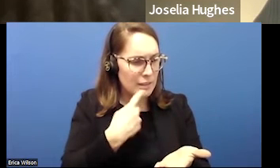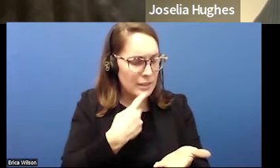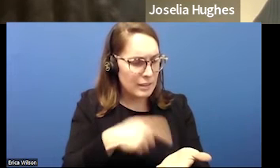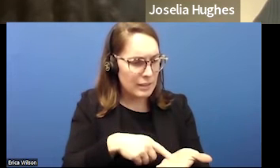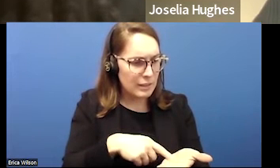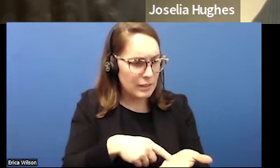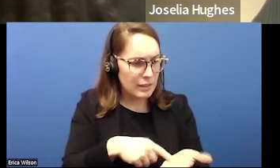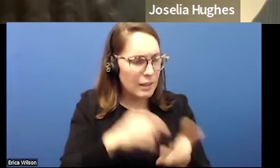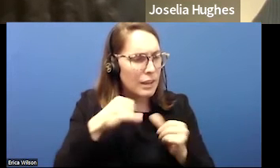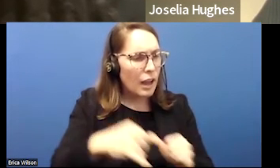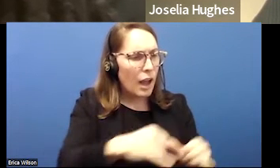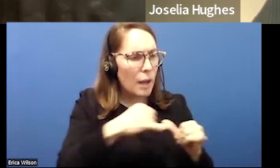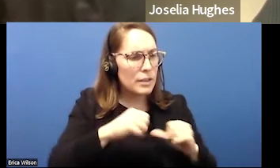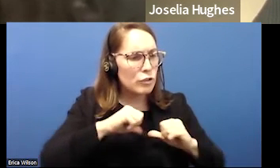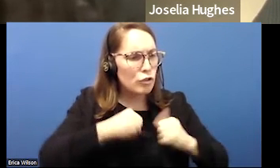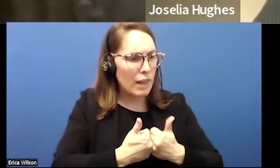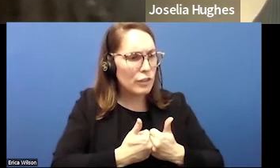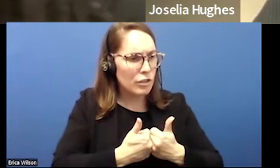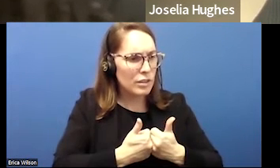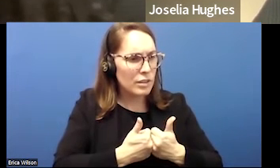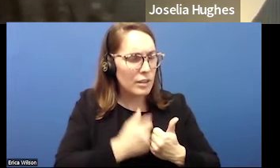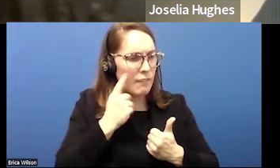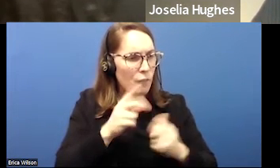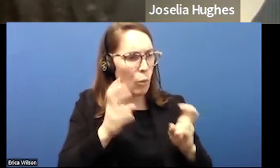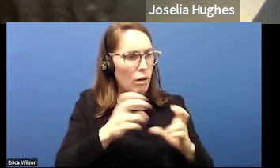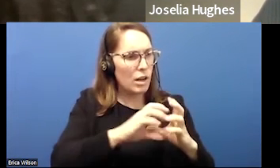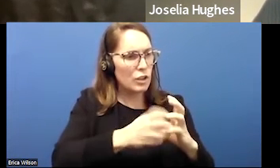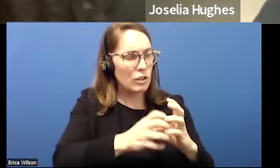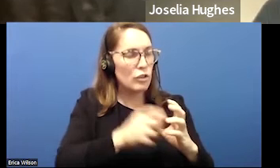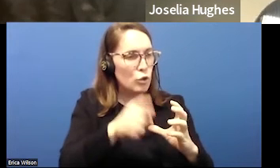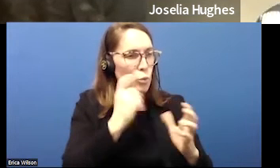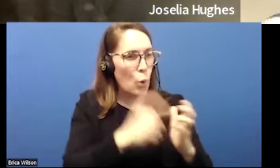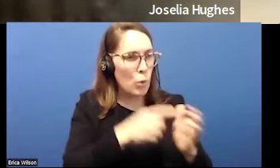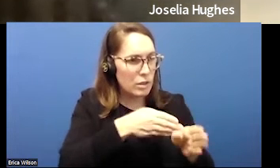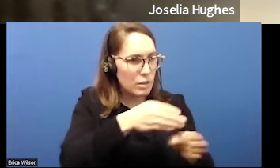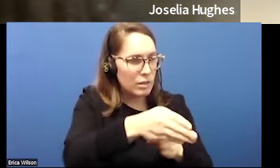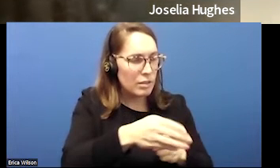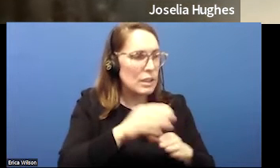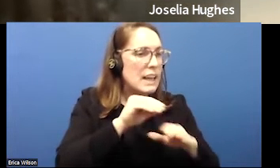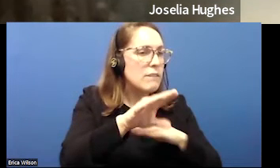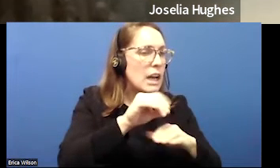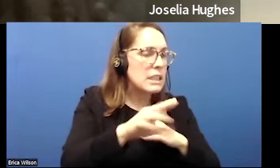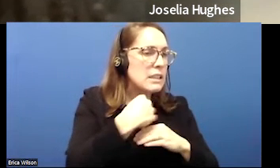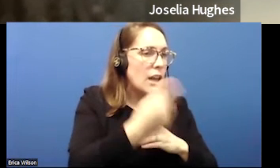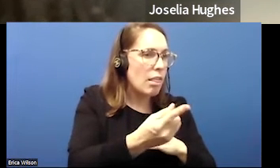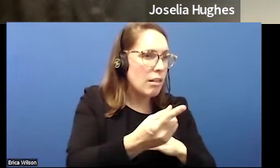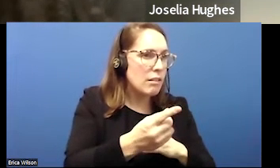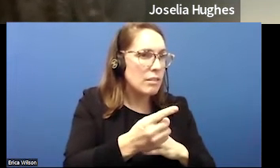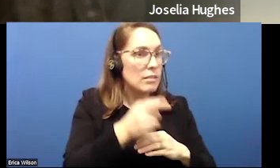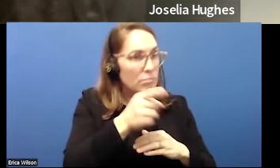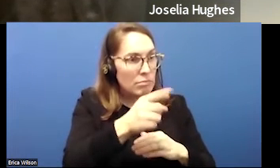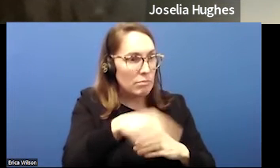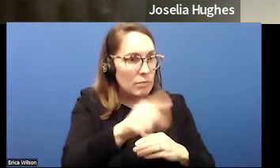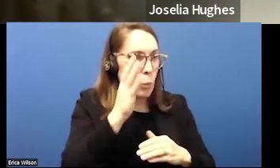yeah, what are common challenges around intersectionality that you see in the field? Yes. What advice would you